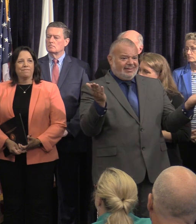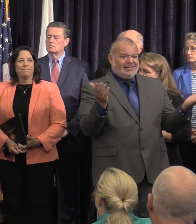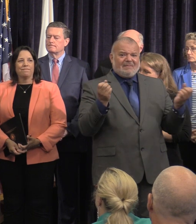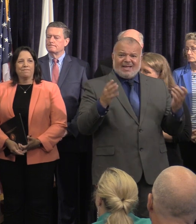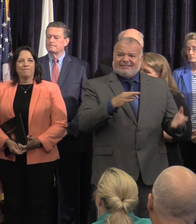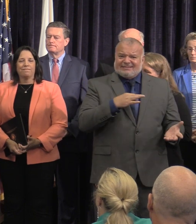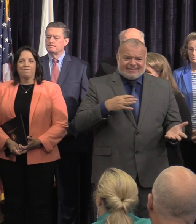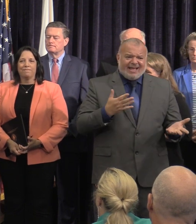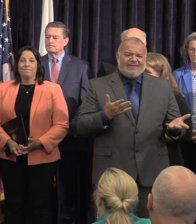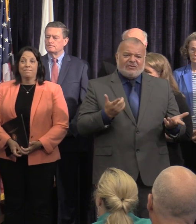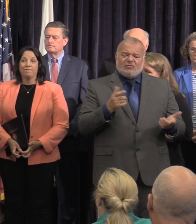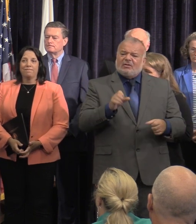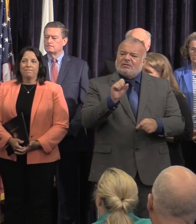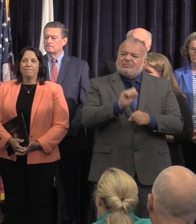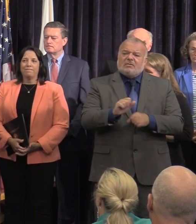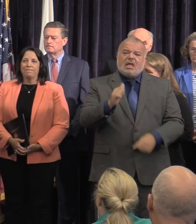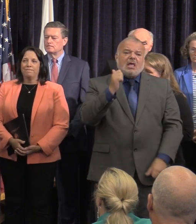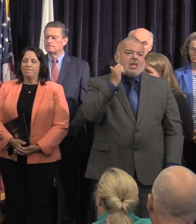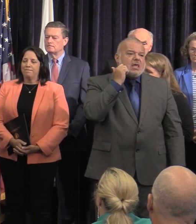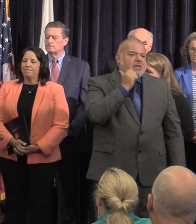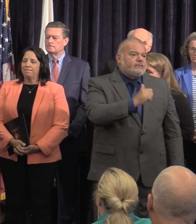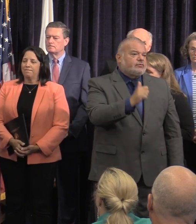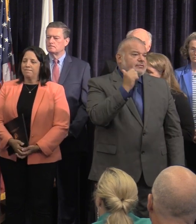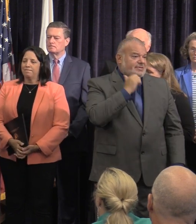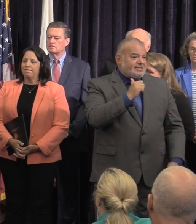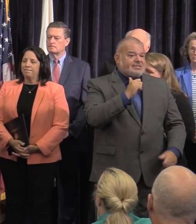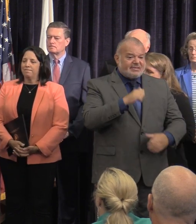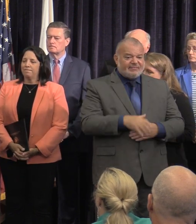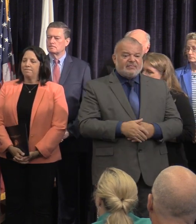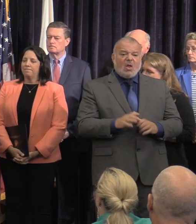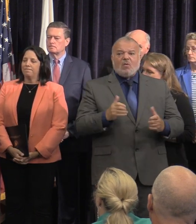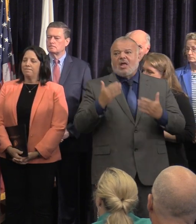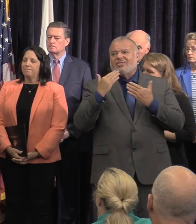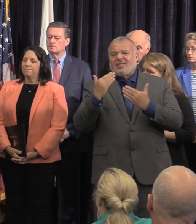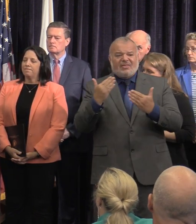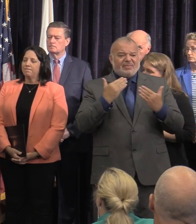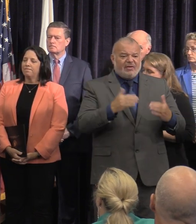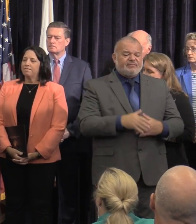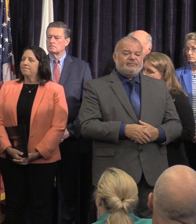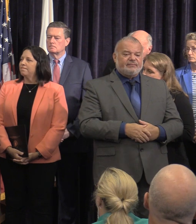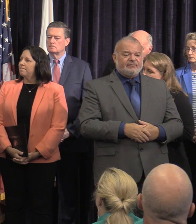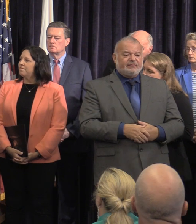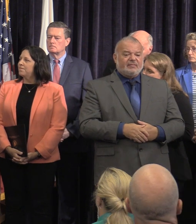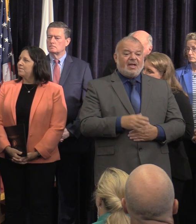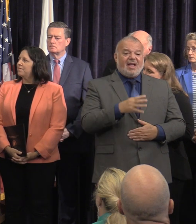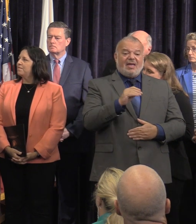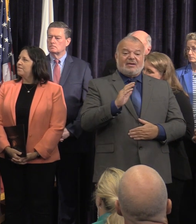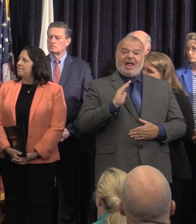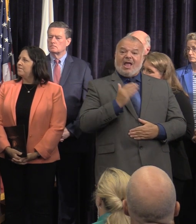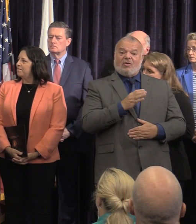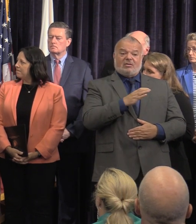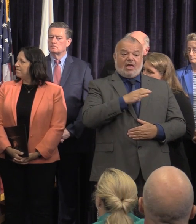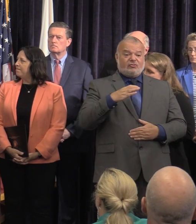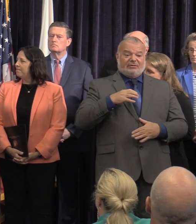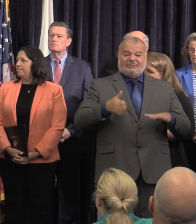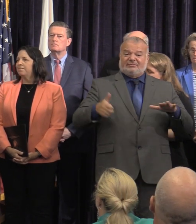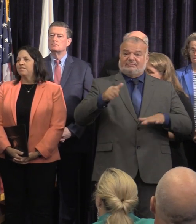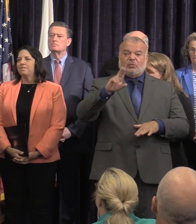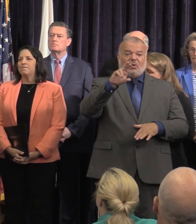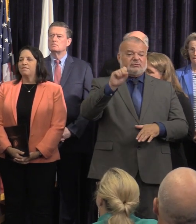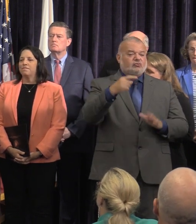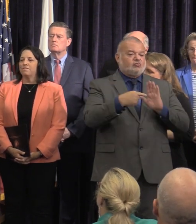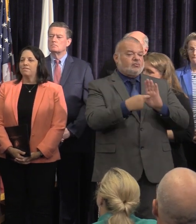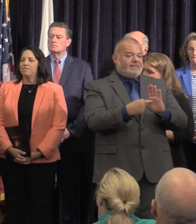work day in and day out. We have a congressional delegation that advances our values and advocates for our